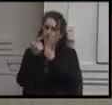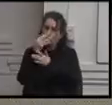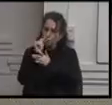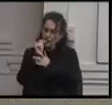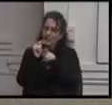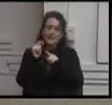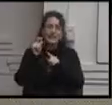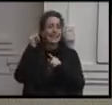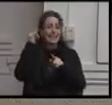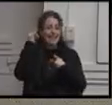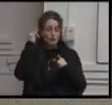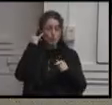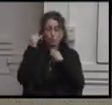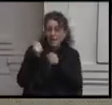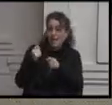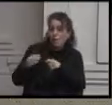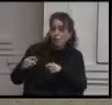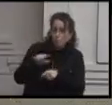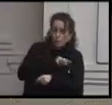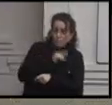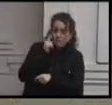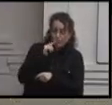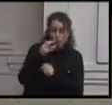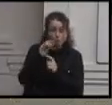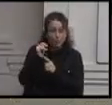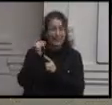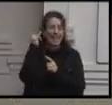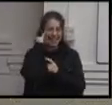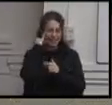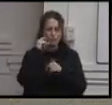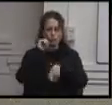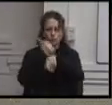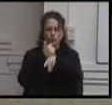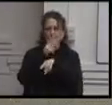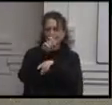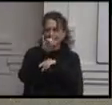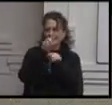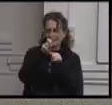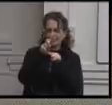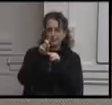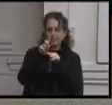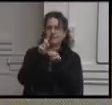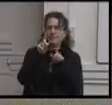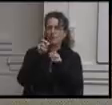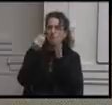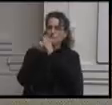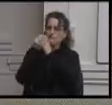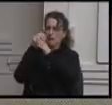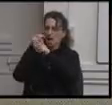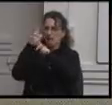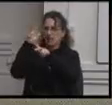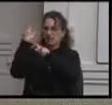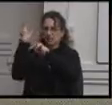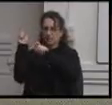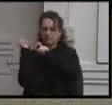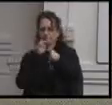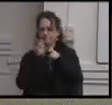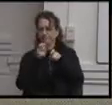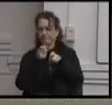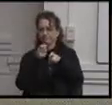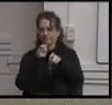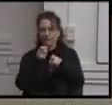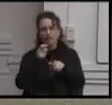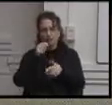have had difficult relationships in the past with different iterations of